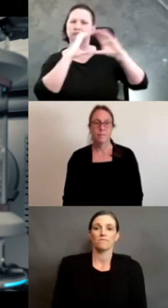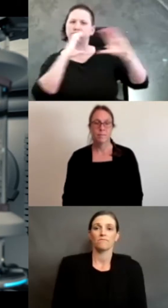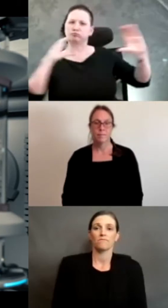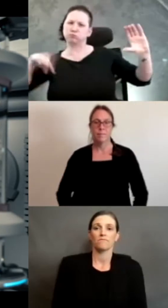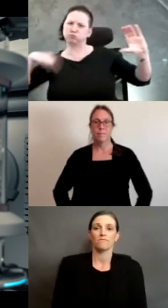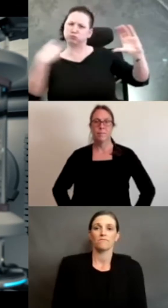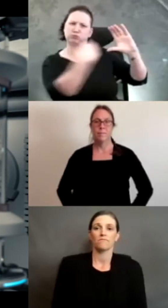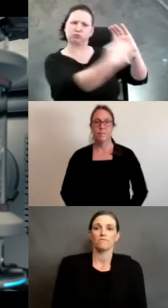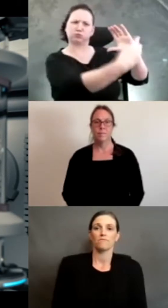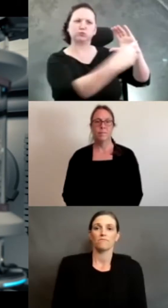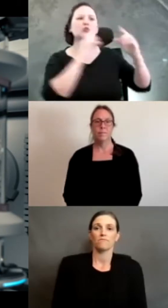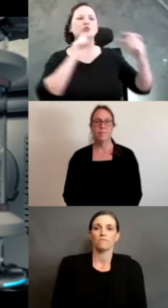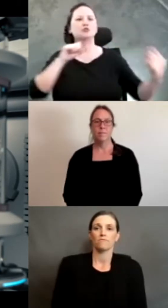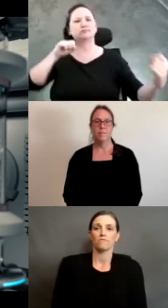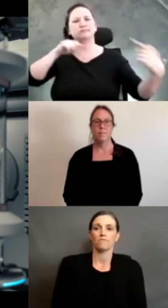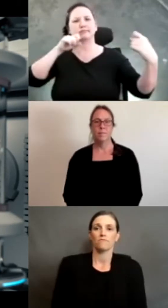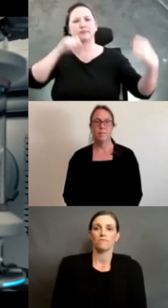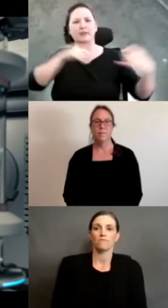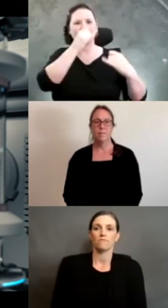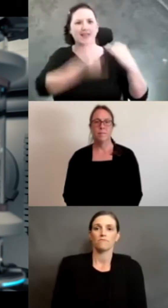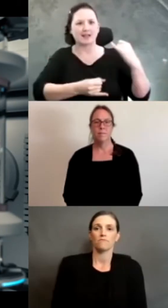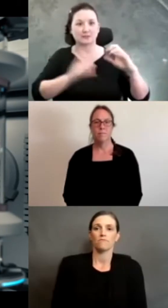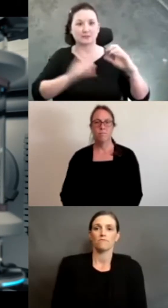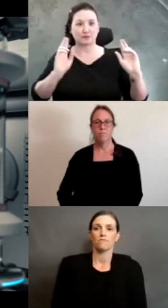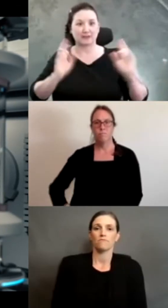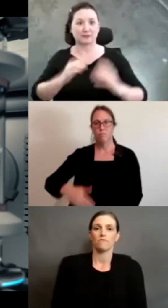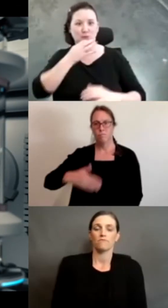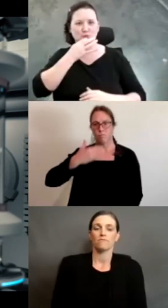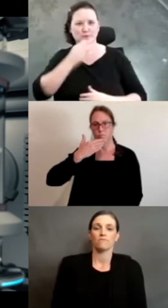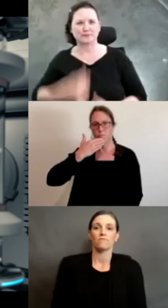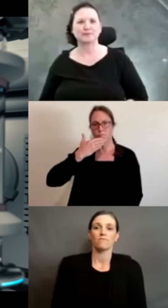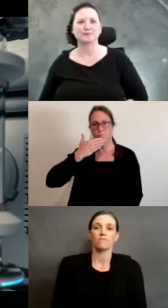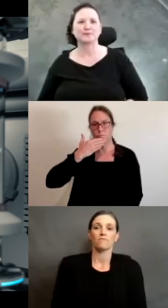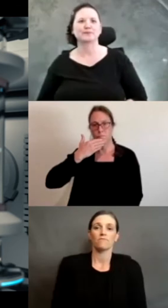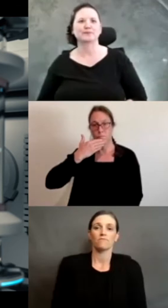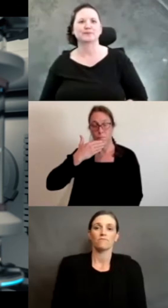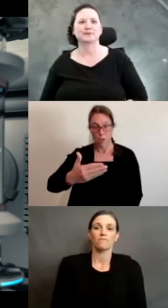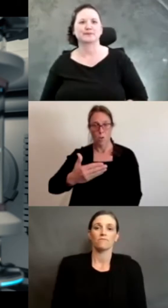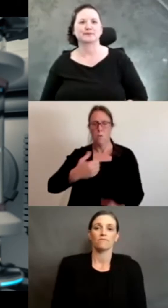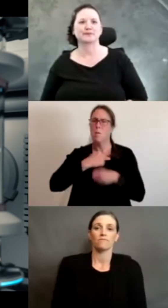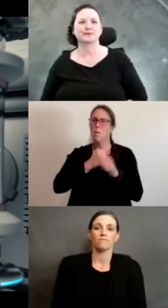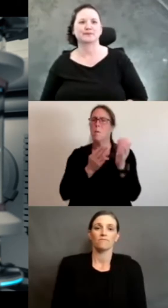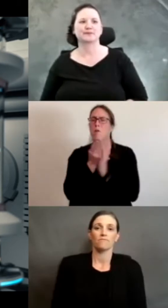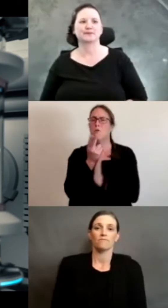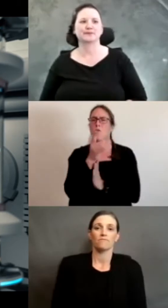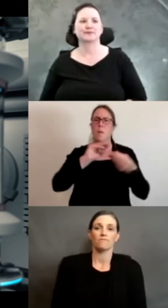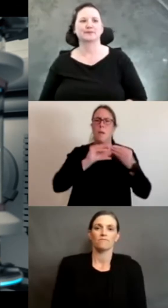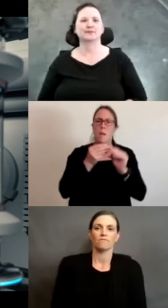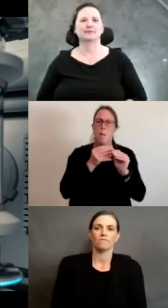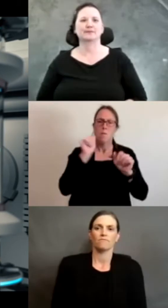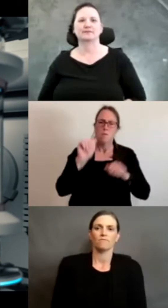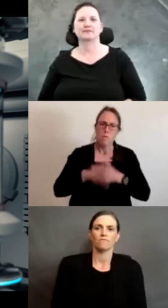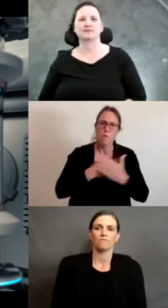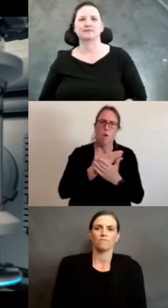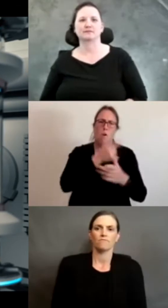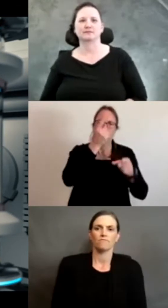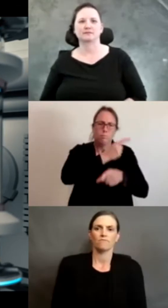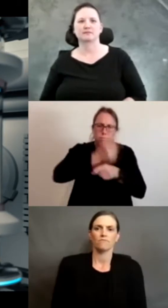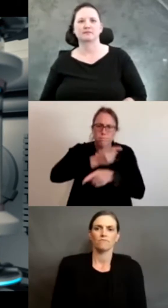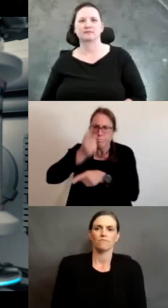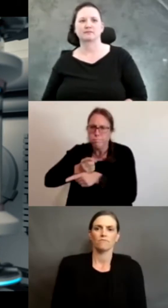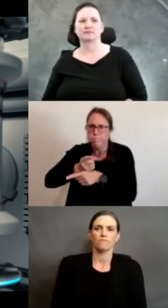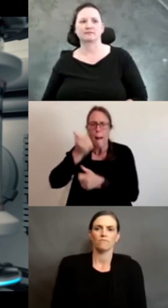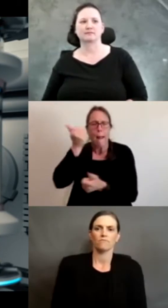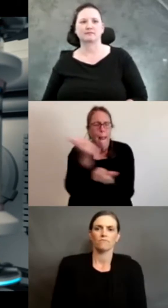signal link. Thank you. Make sure you get the coordinates correct. Everything depends on